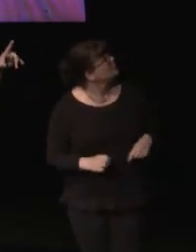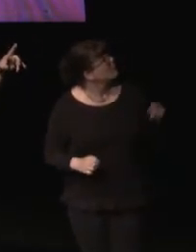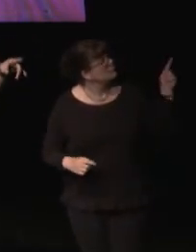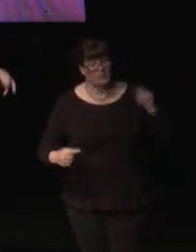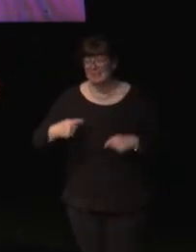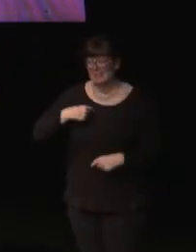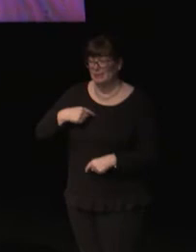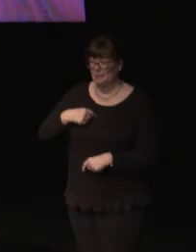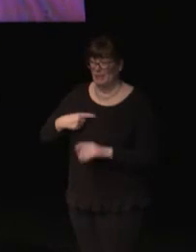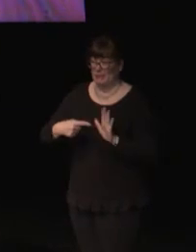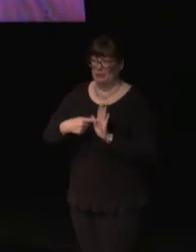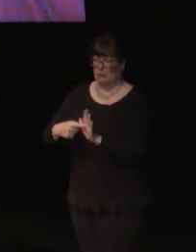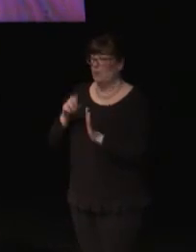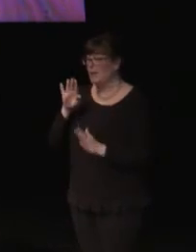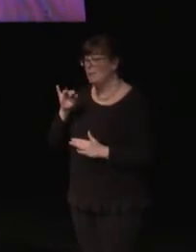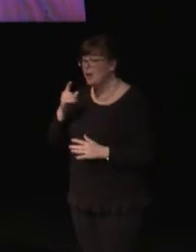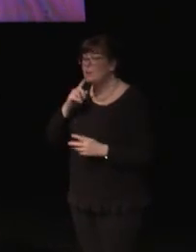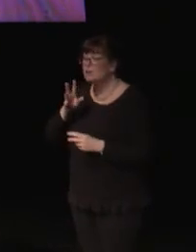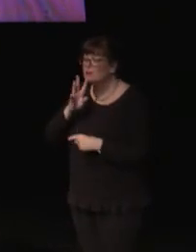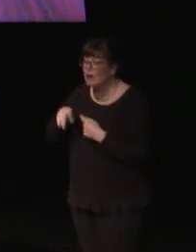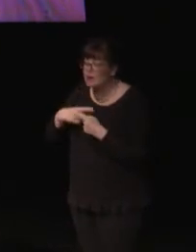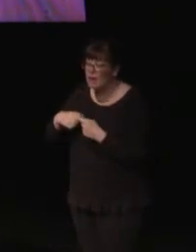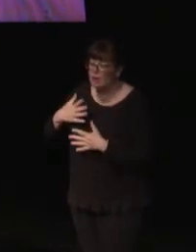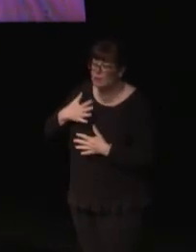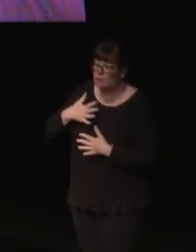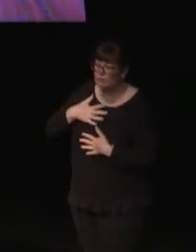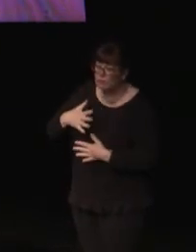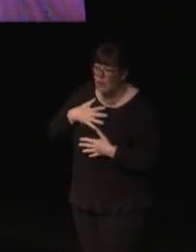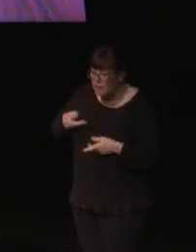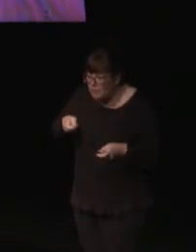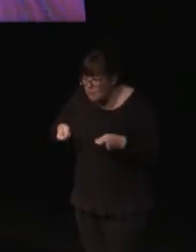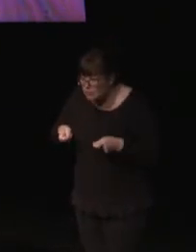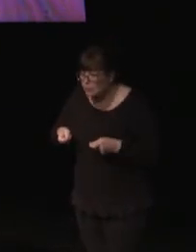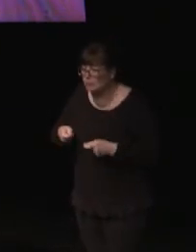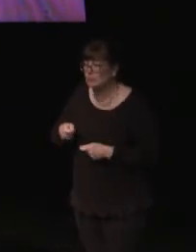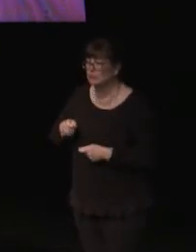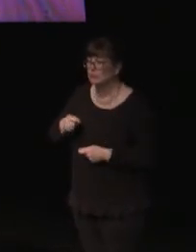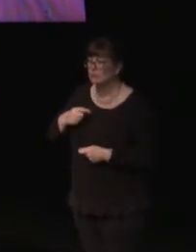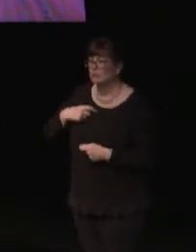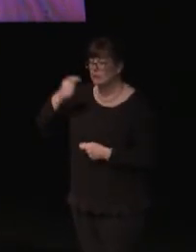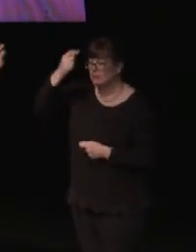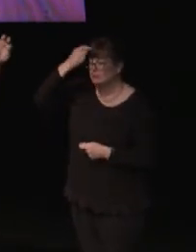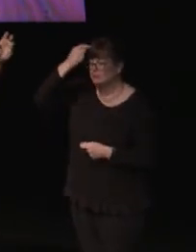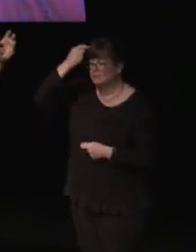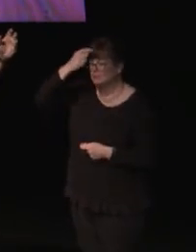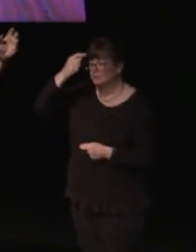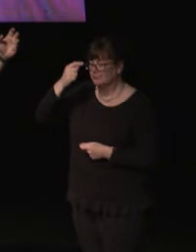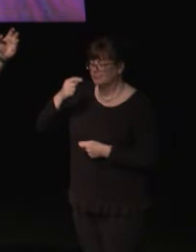doing one. So I'm going to talk about breath control, about being in a place in my mind.